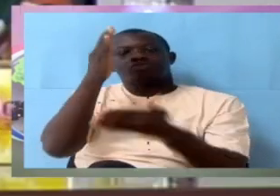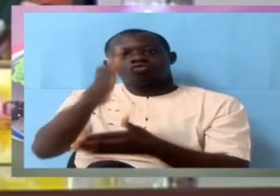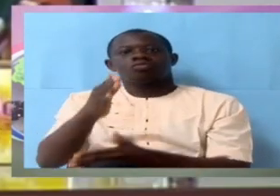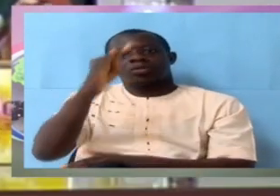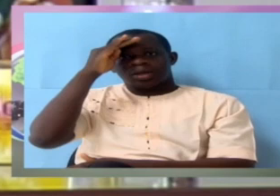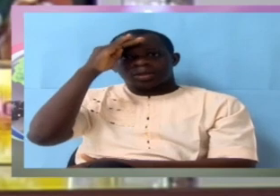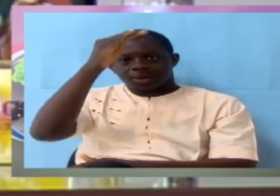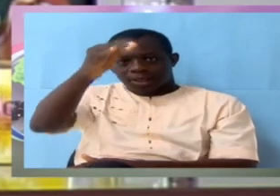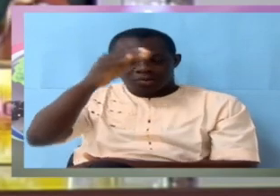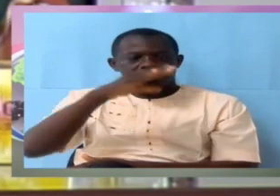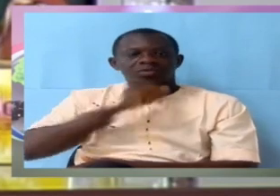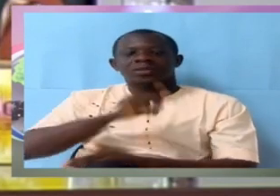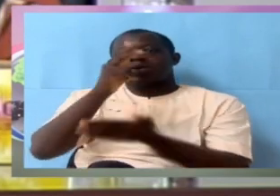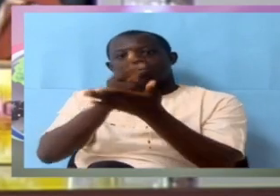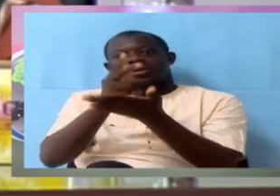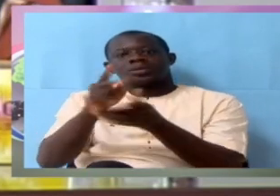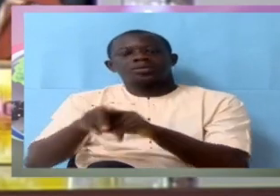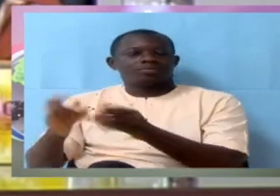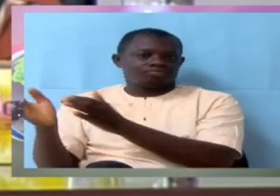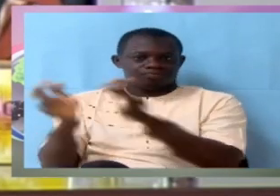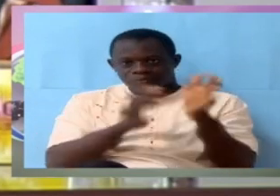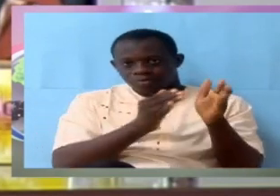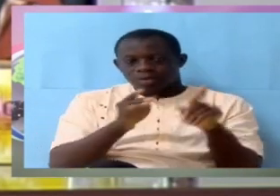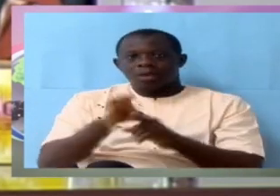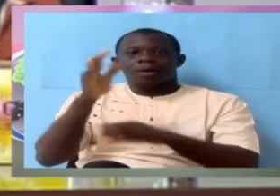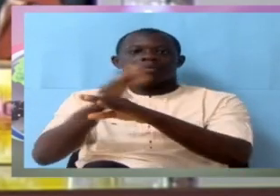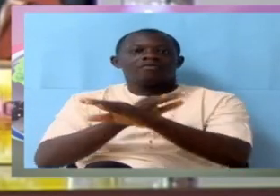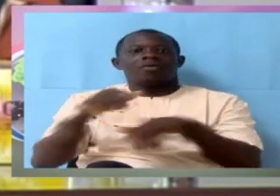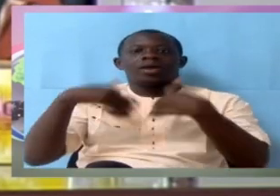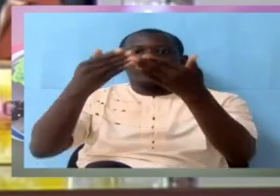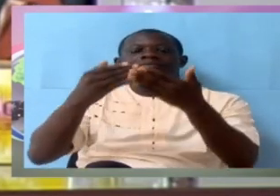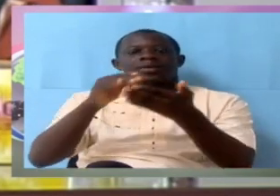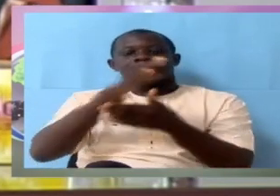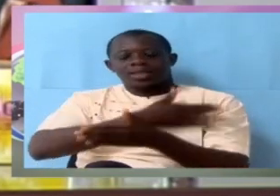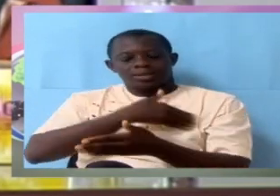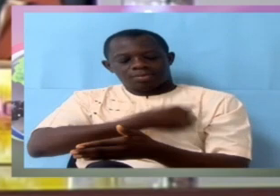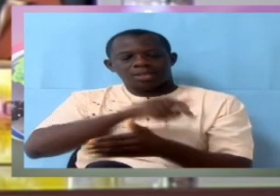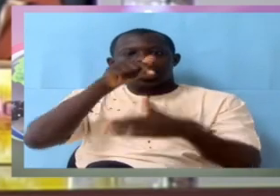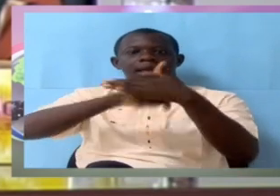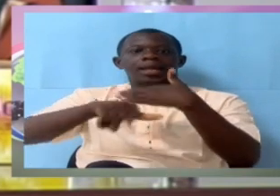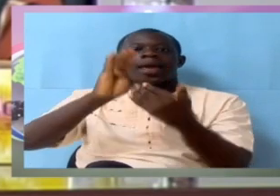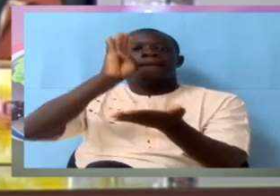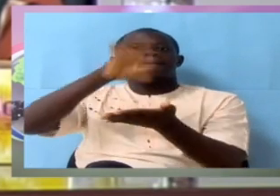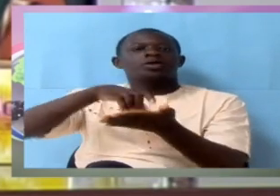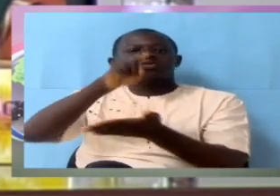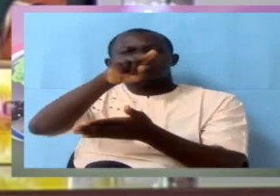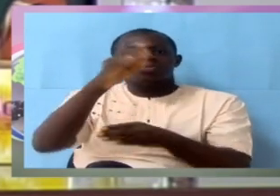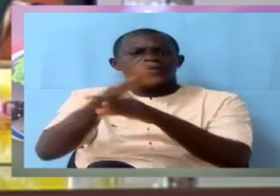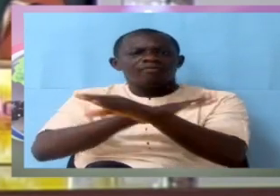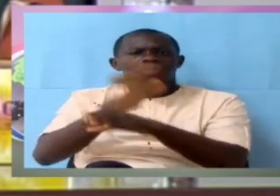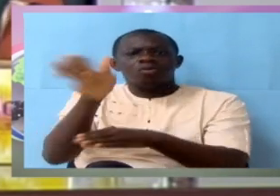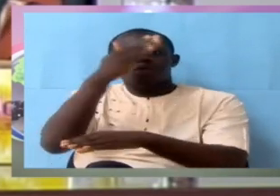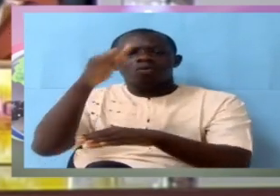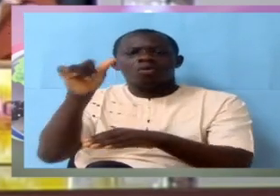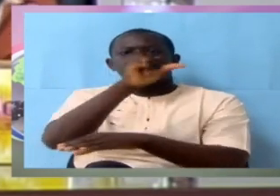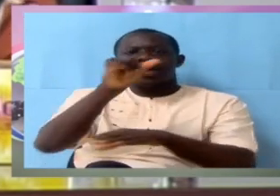Mr. Witness. Apart from being administered this treatment in Banjul, were there any other places you were taken to